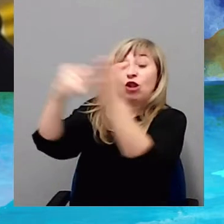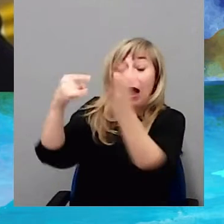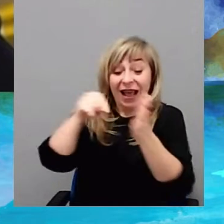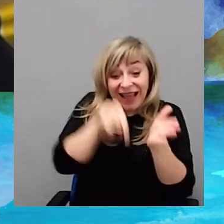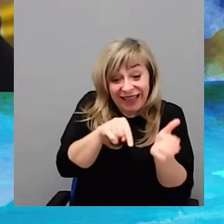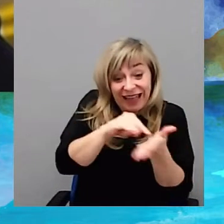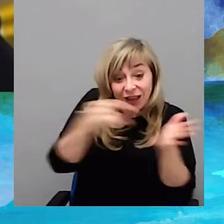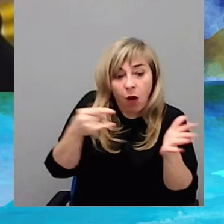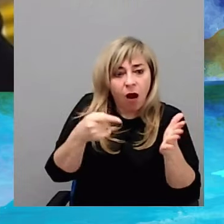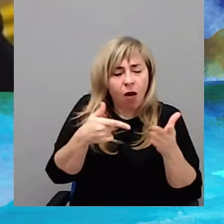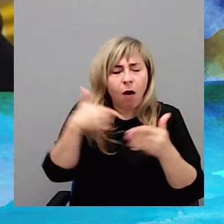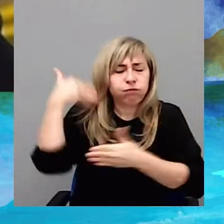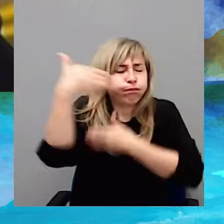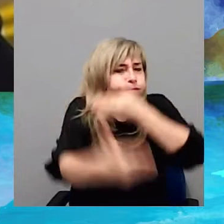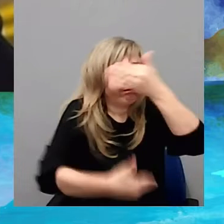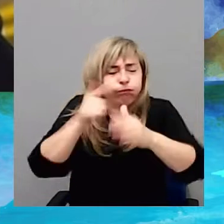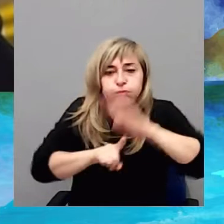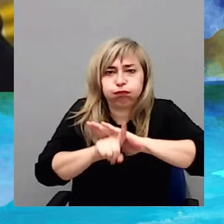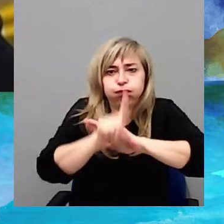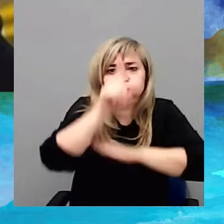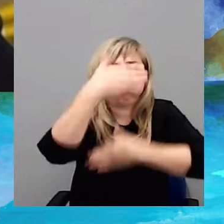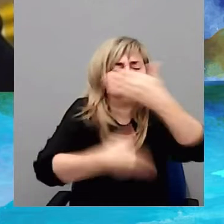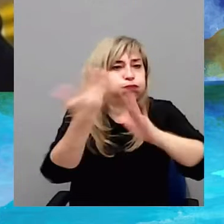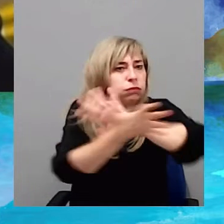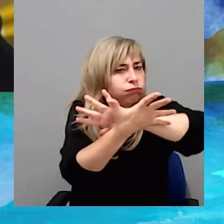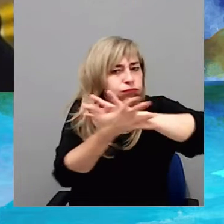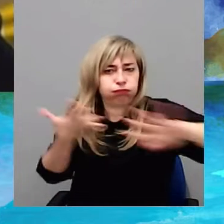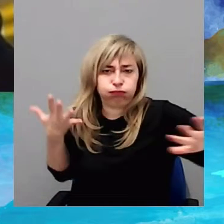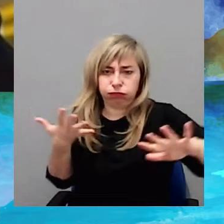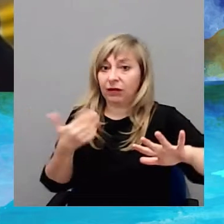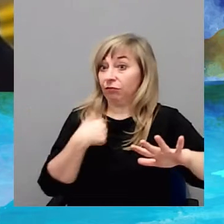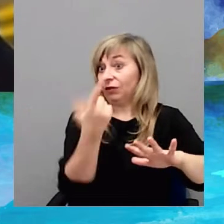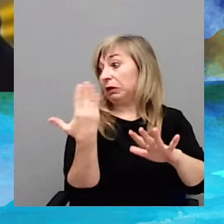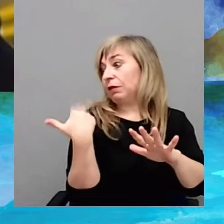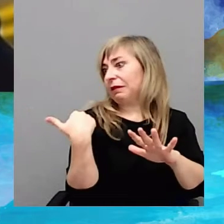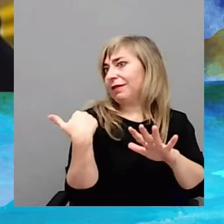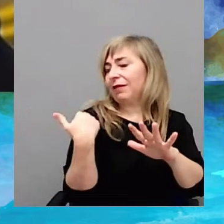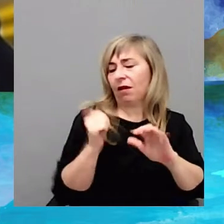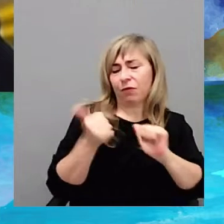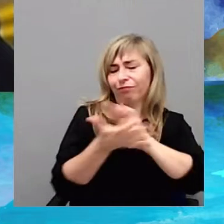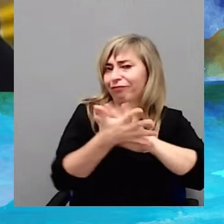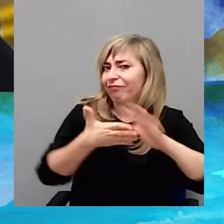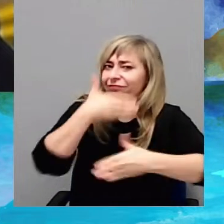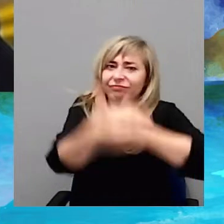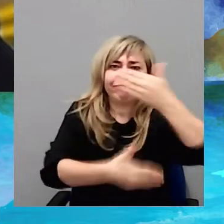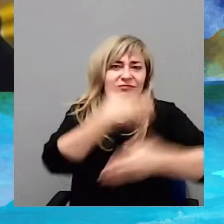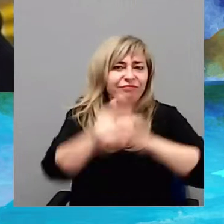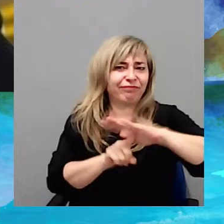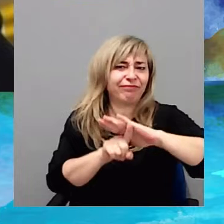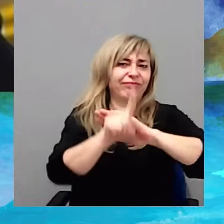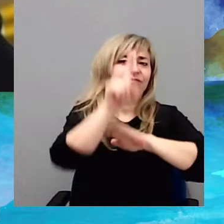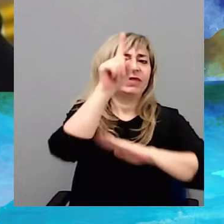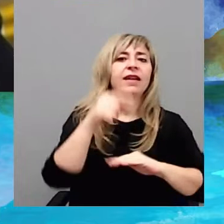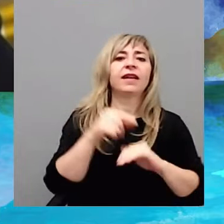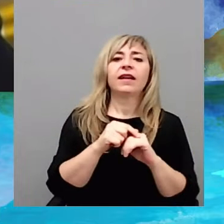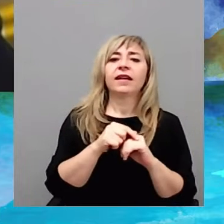are growing and improving at a very fast rate, especially in recent years.